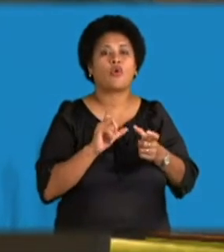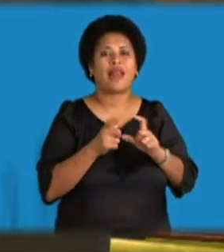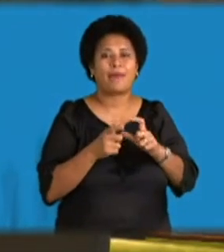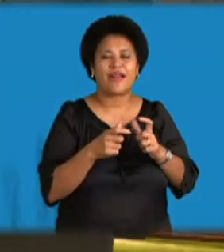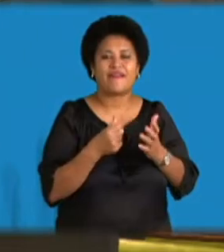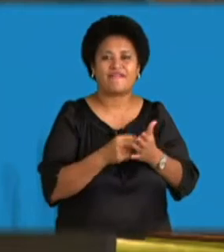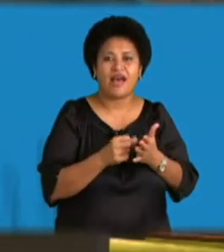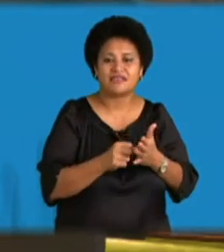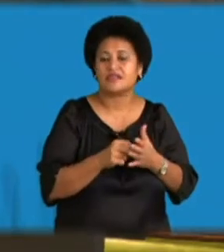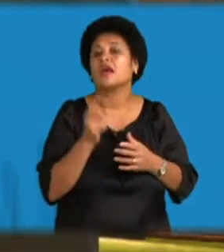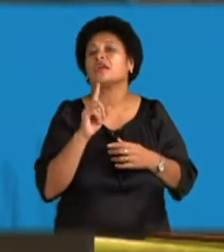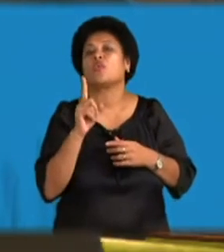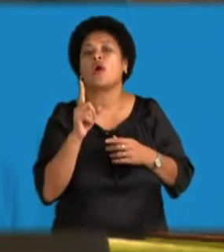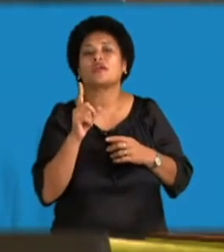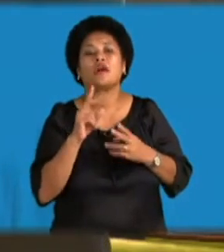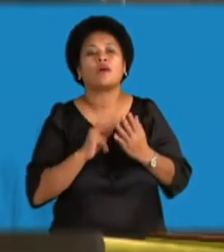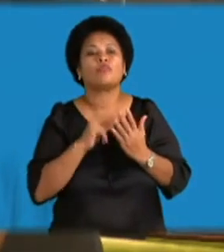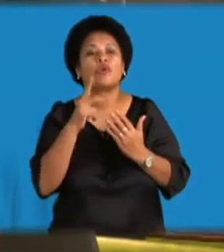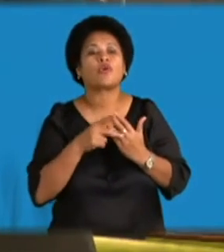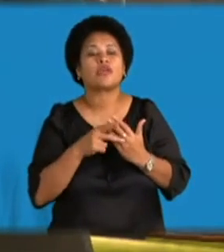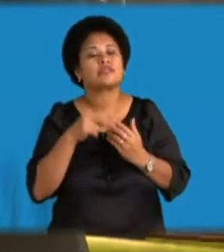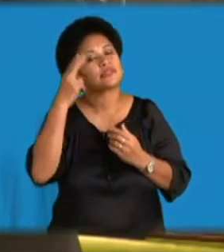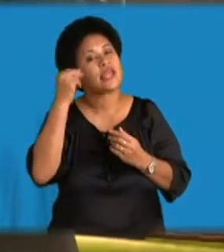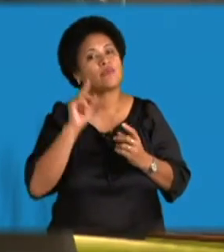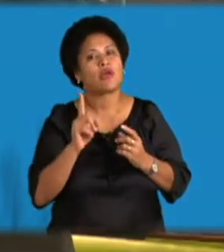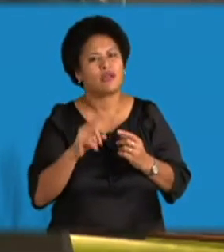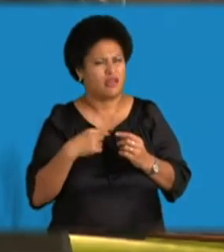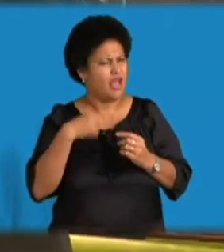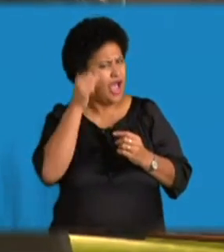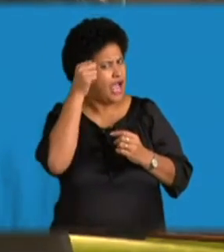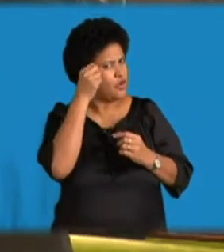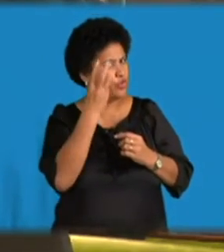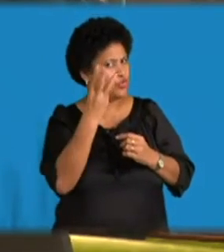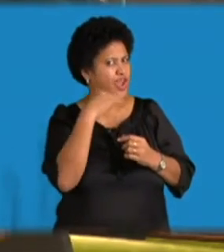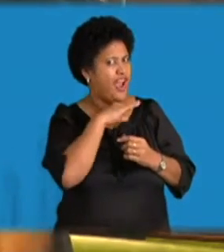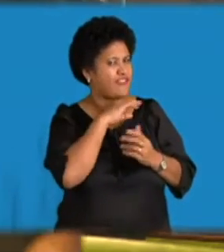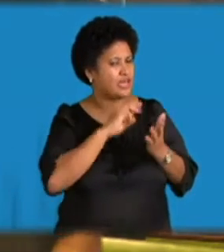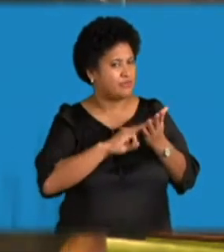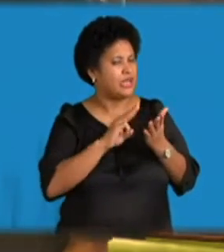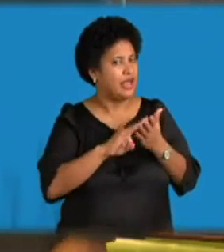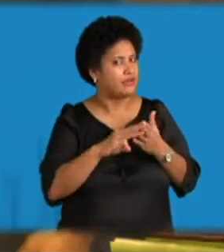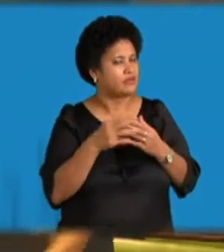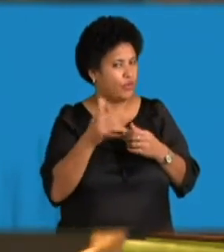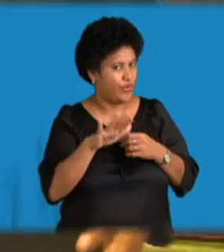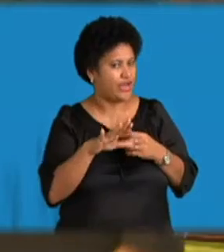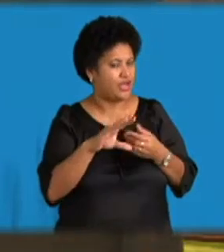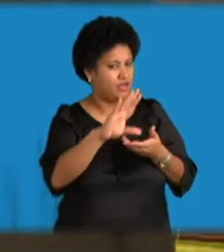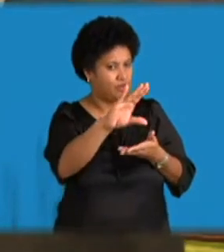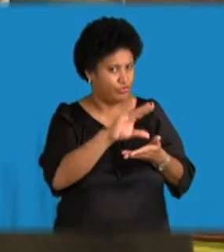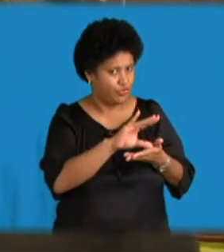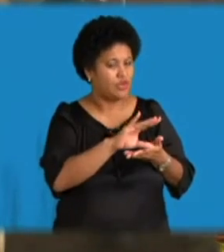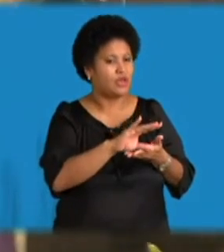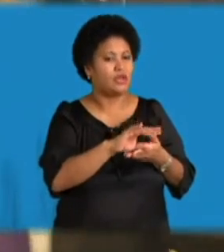and for what programs? I know 300 million was for that waterworks, but what's the total? And for what